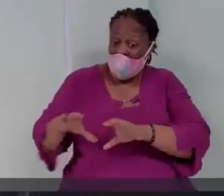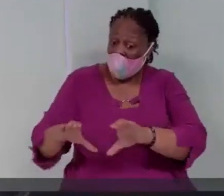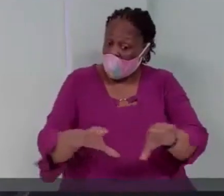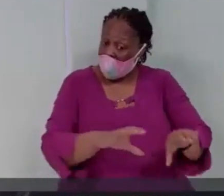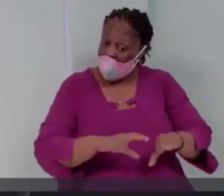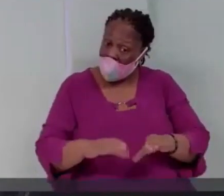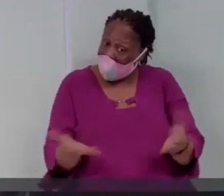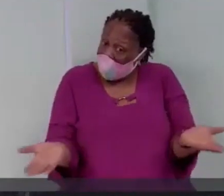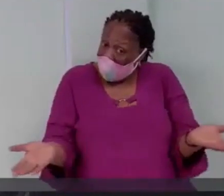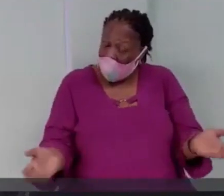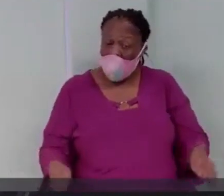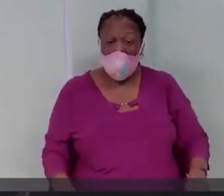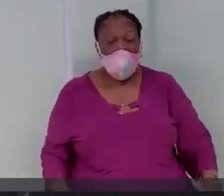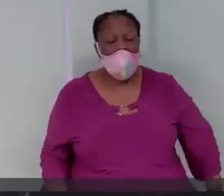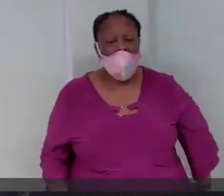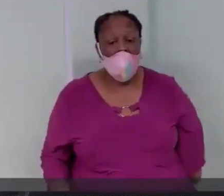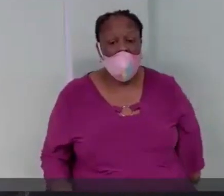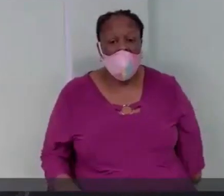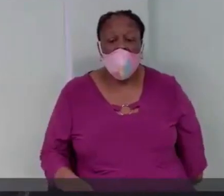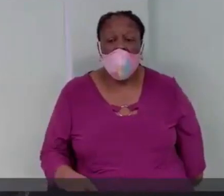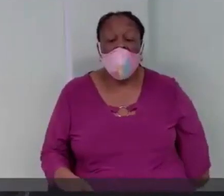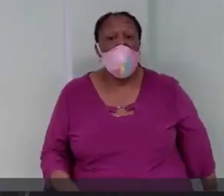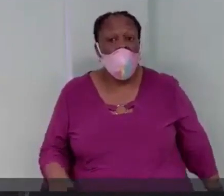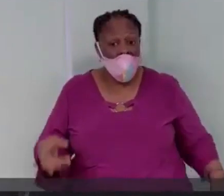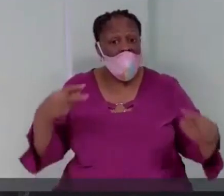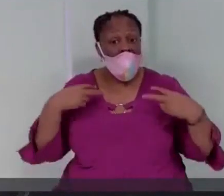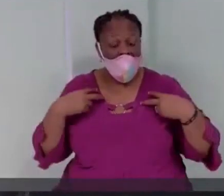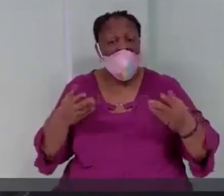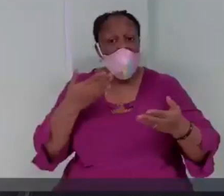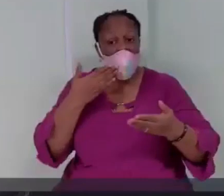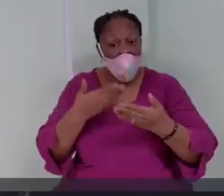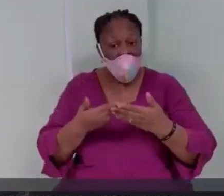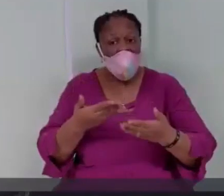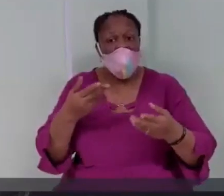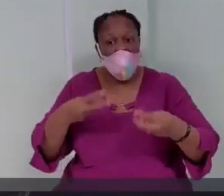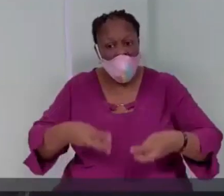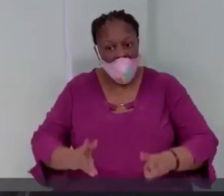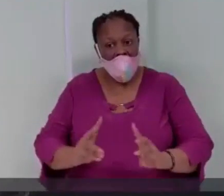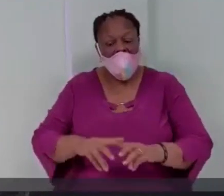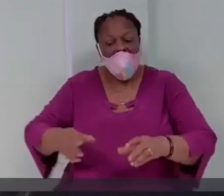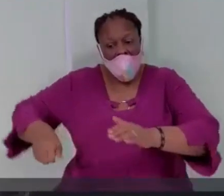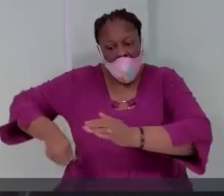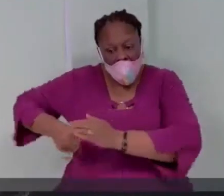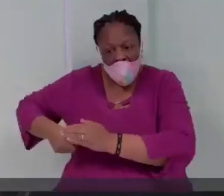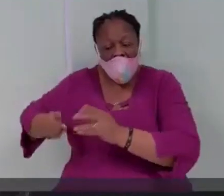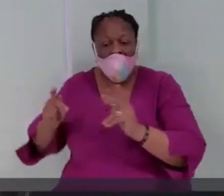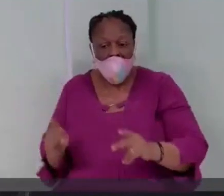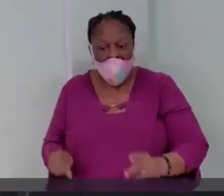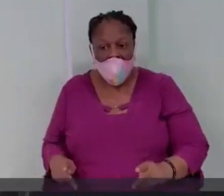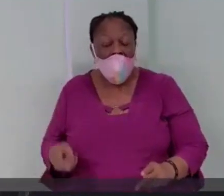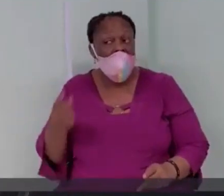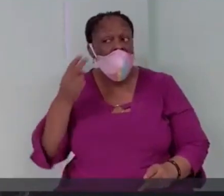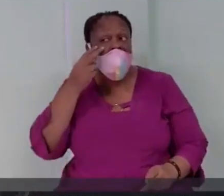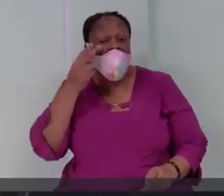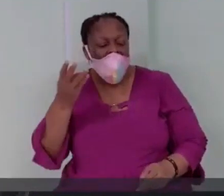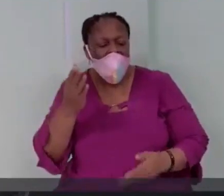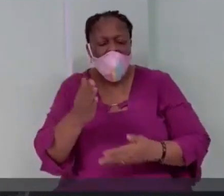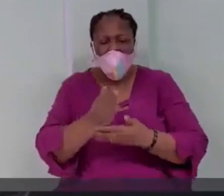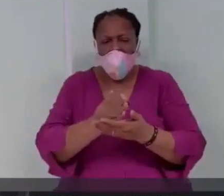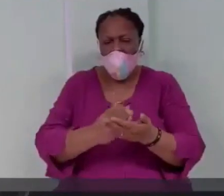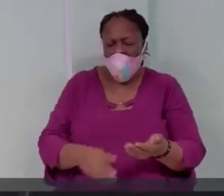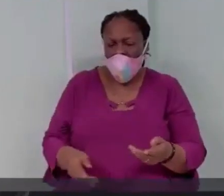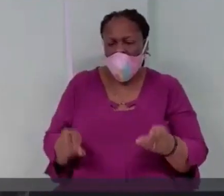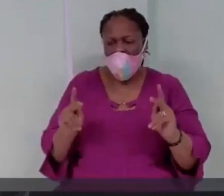While our protocols have proven to be effective in containing the virus, we are seeing some lapses which have led to